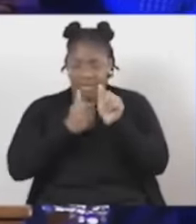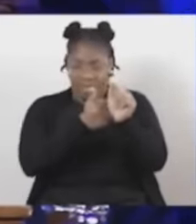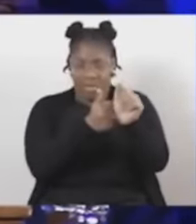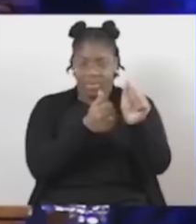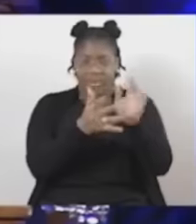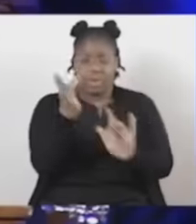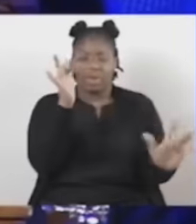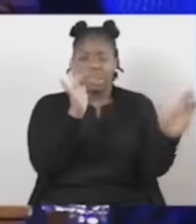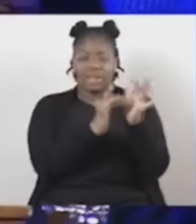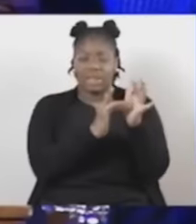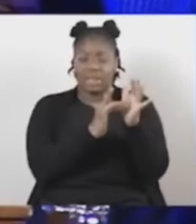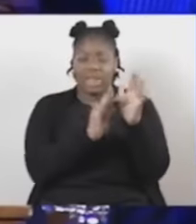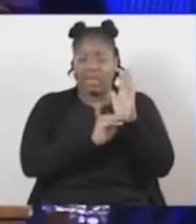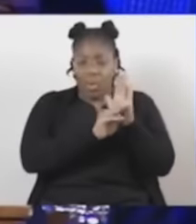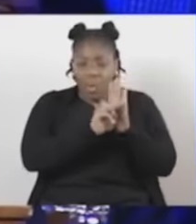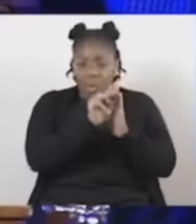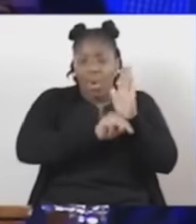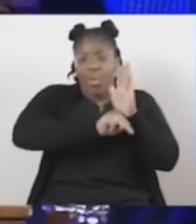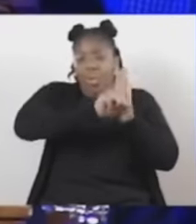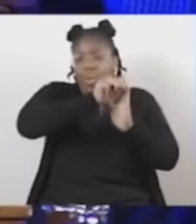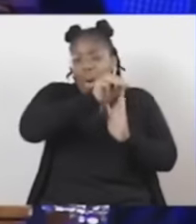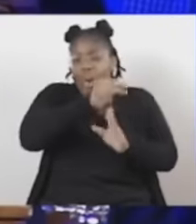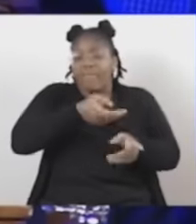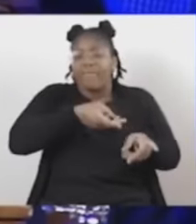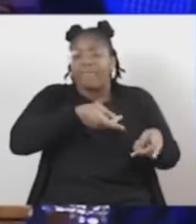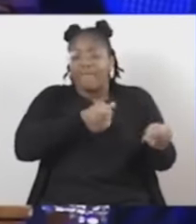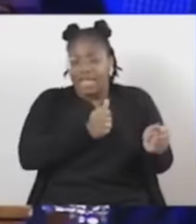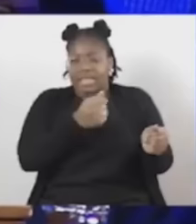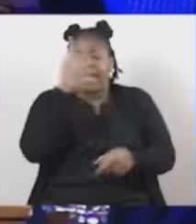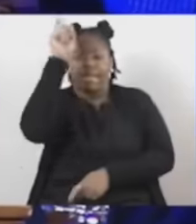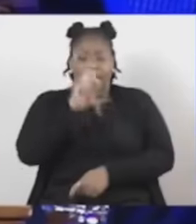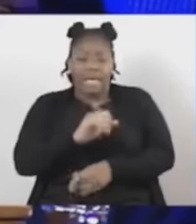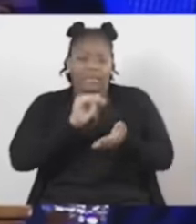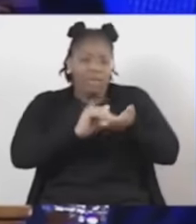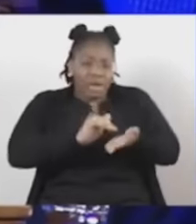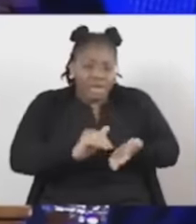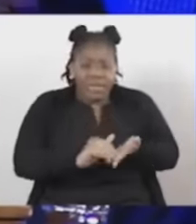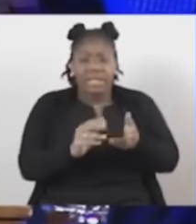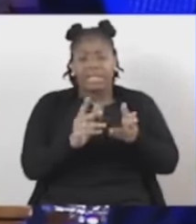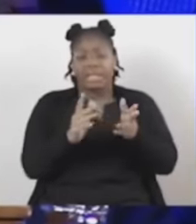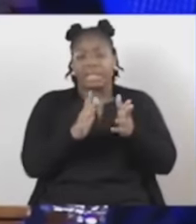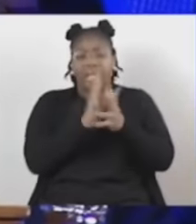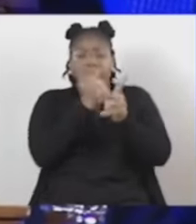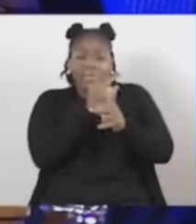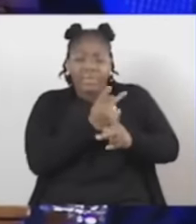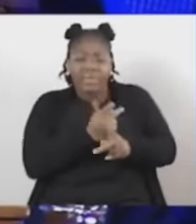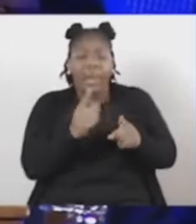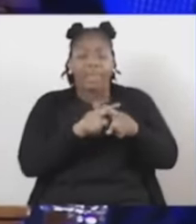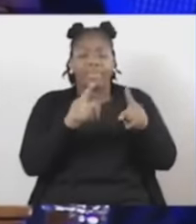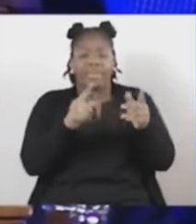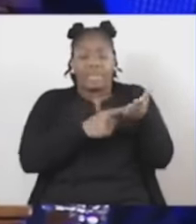While they've grown, they've needed correction, instruction, forgiveness, for at times letting ambition get the best of